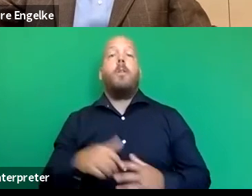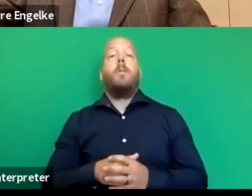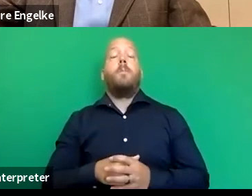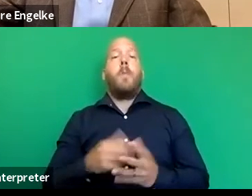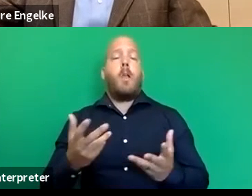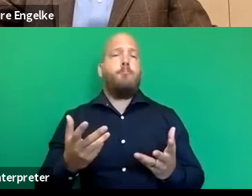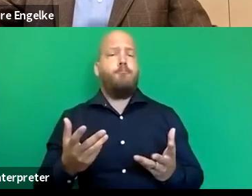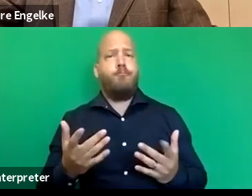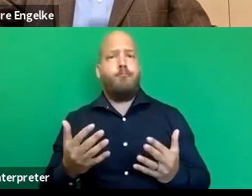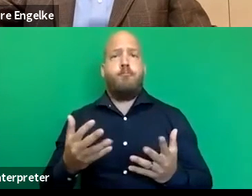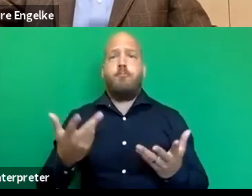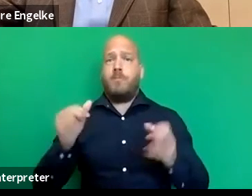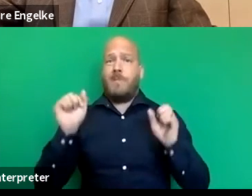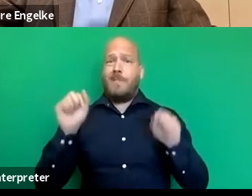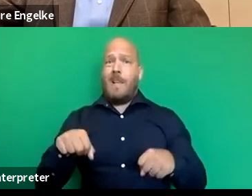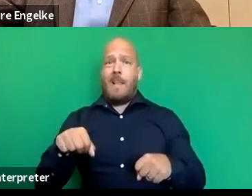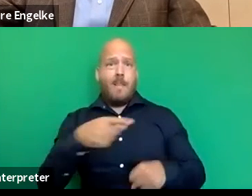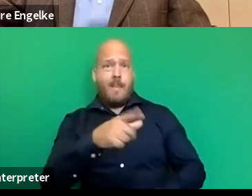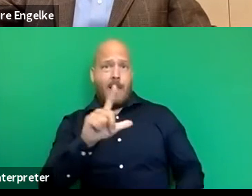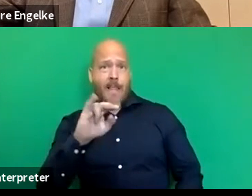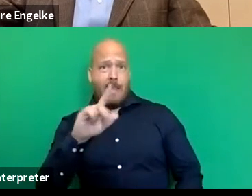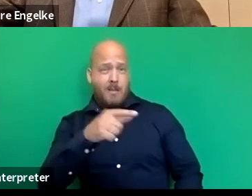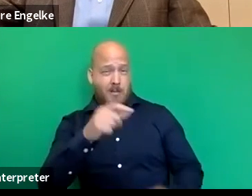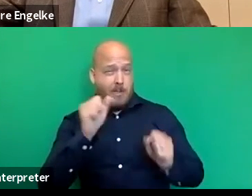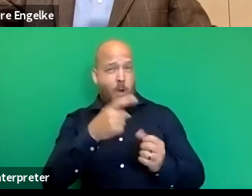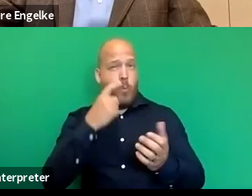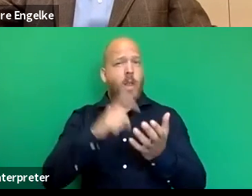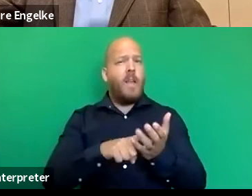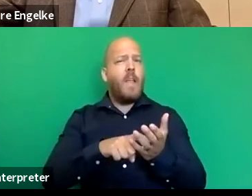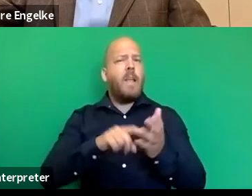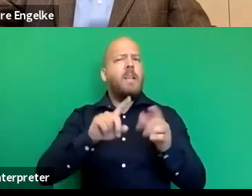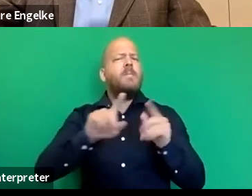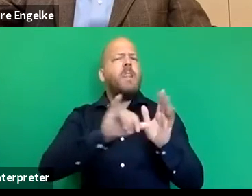Linda, can you identify who those IP-CTS providers are?